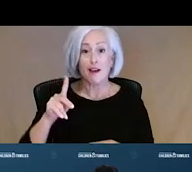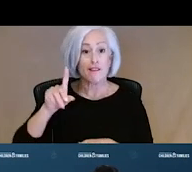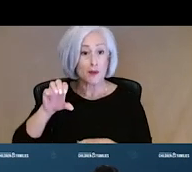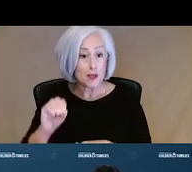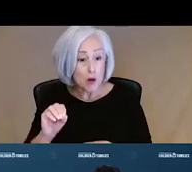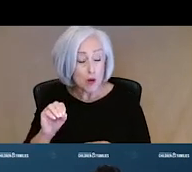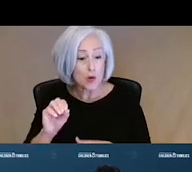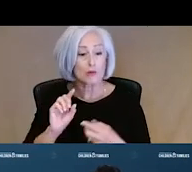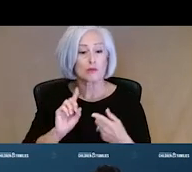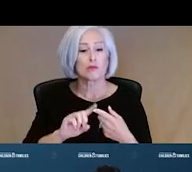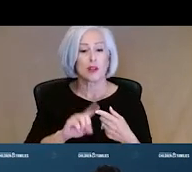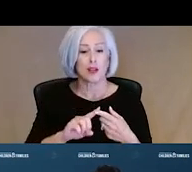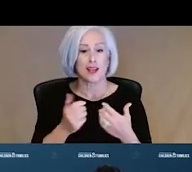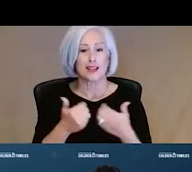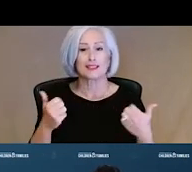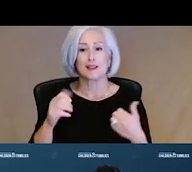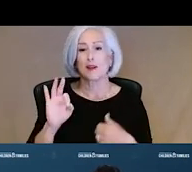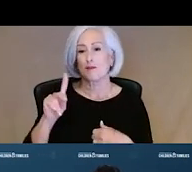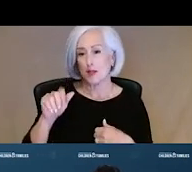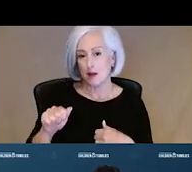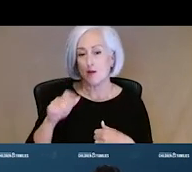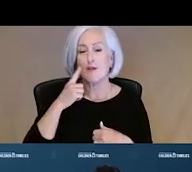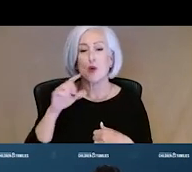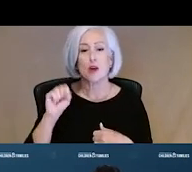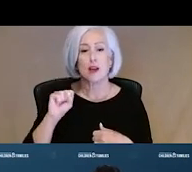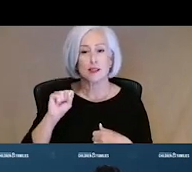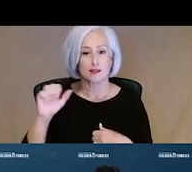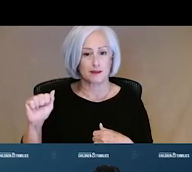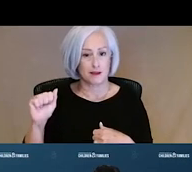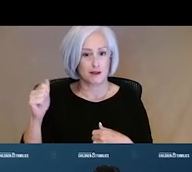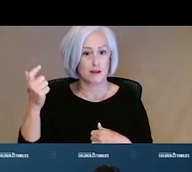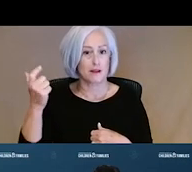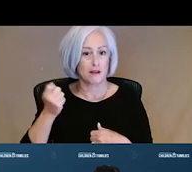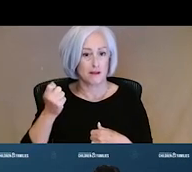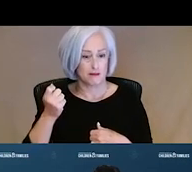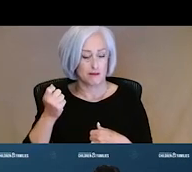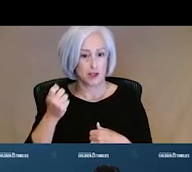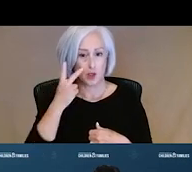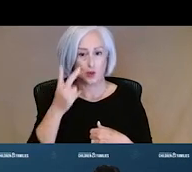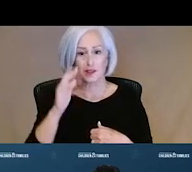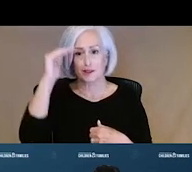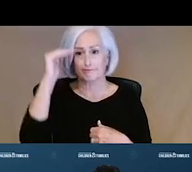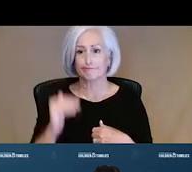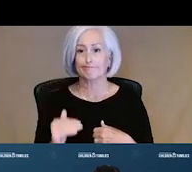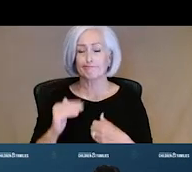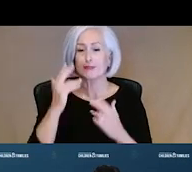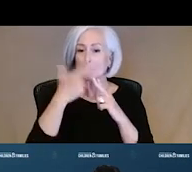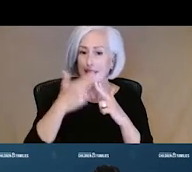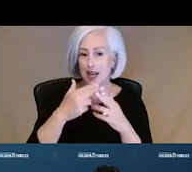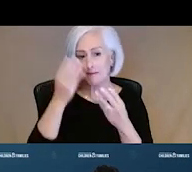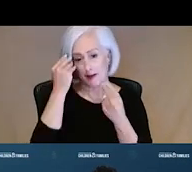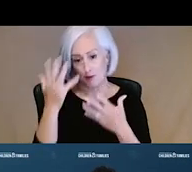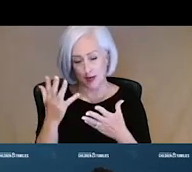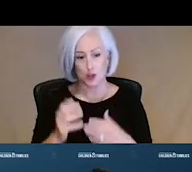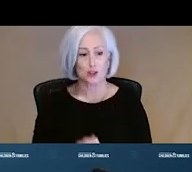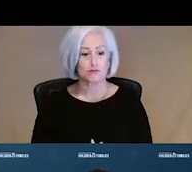separate FPO for the ARP Sexual Assault Award. You can see their name and information, and we will absolutely